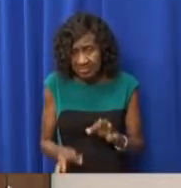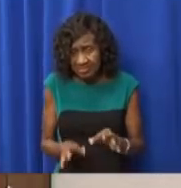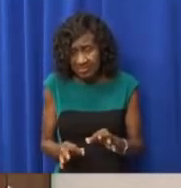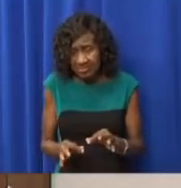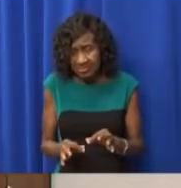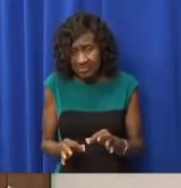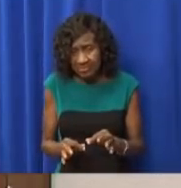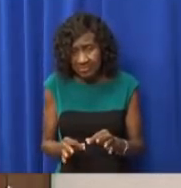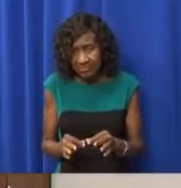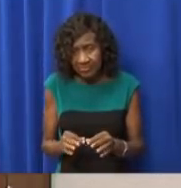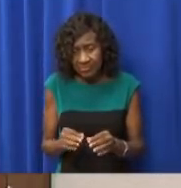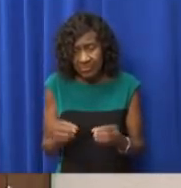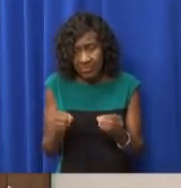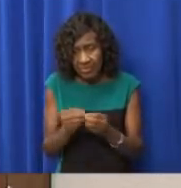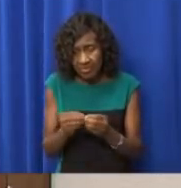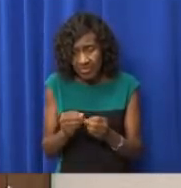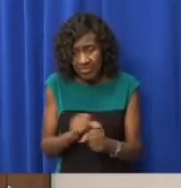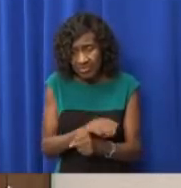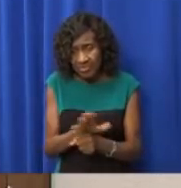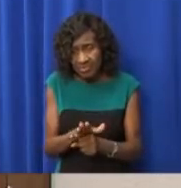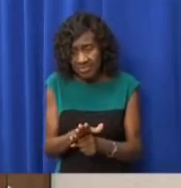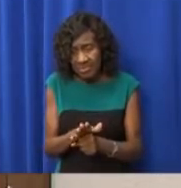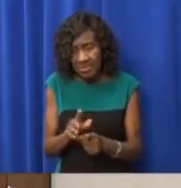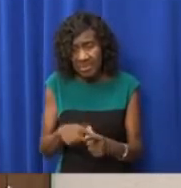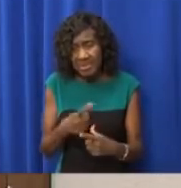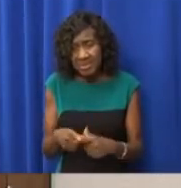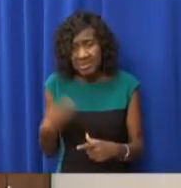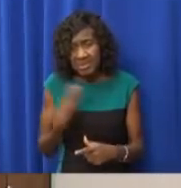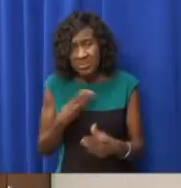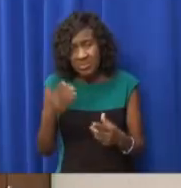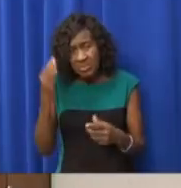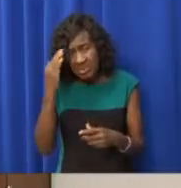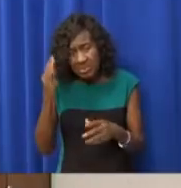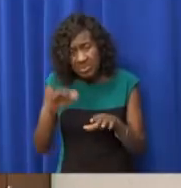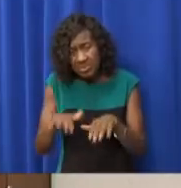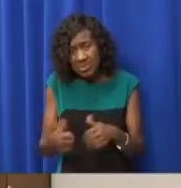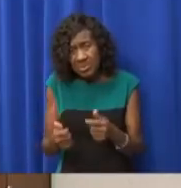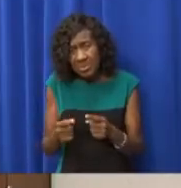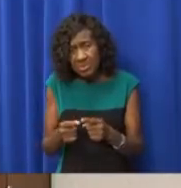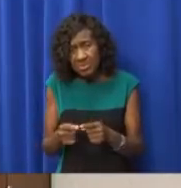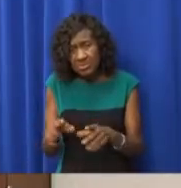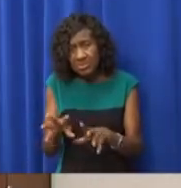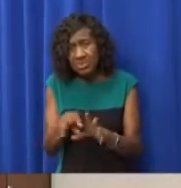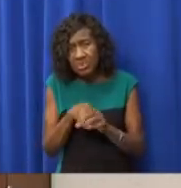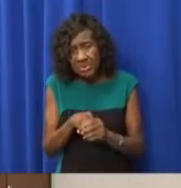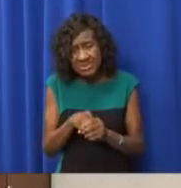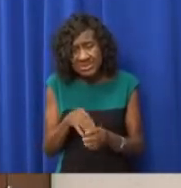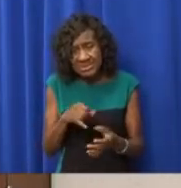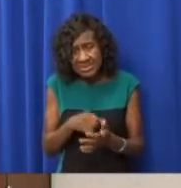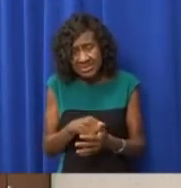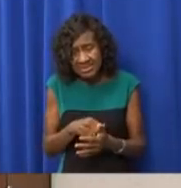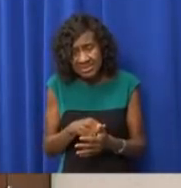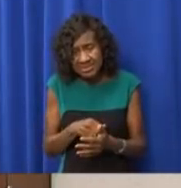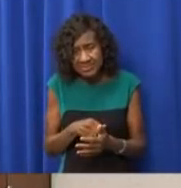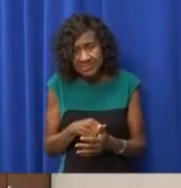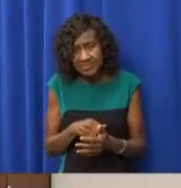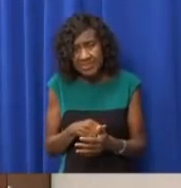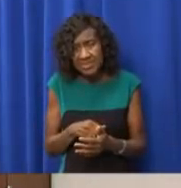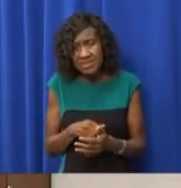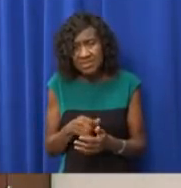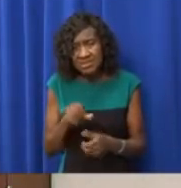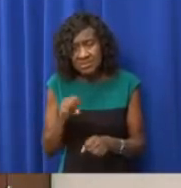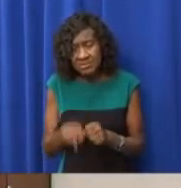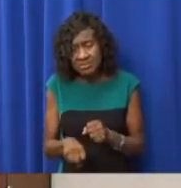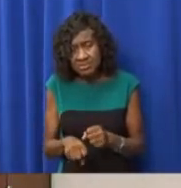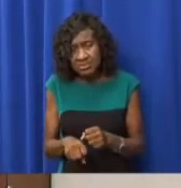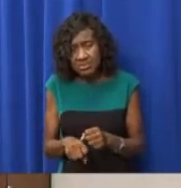to know how better to contain it, but also it could be that your circle is not the circle that's affected, to protect each other. So to try and